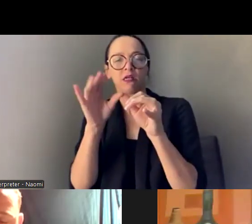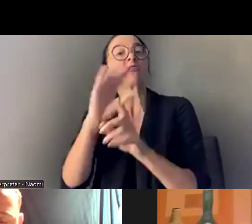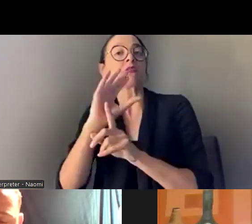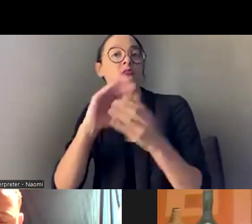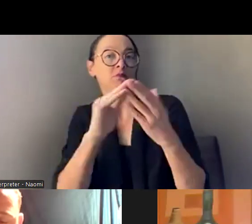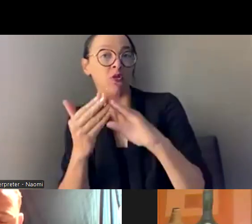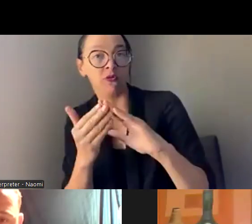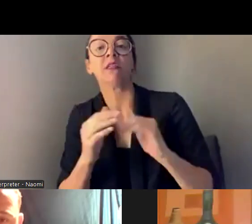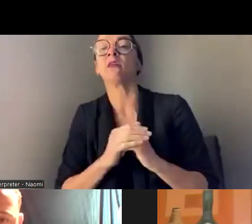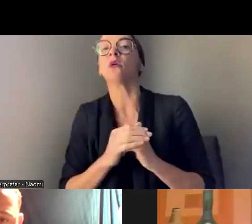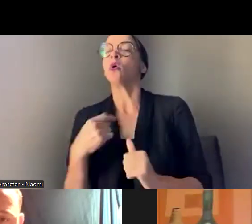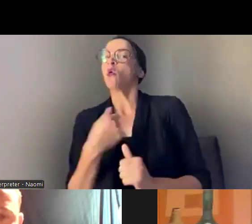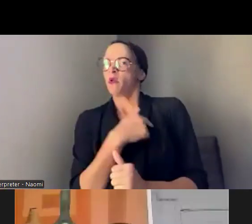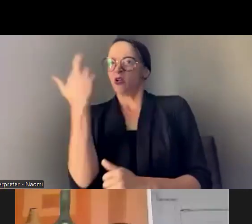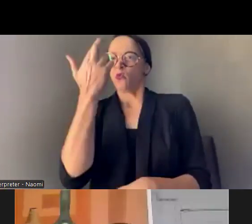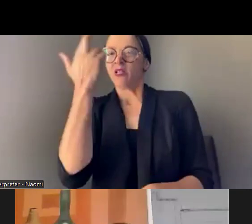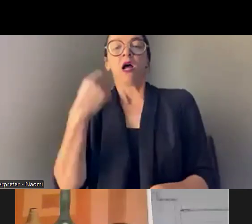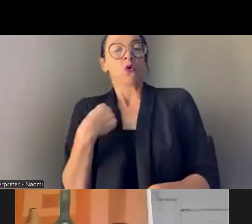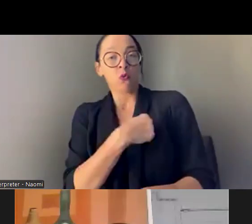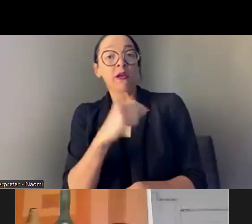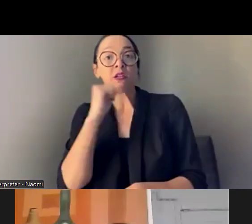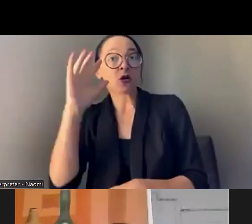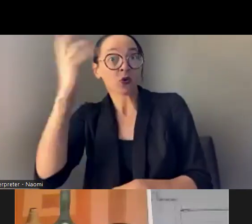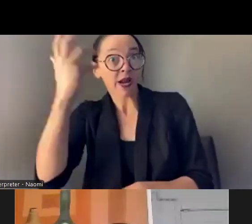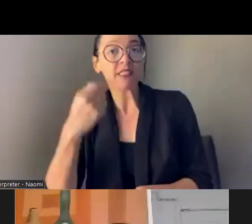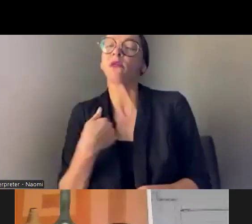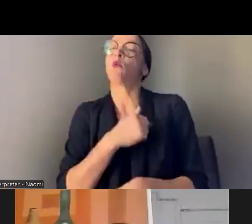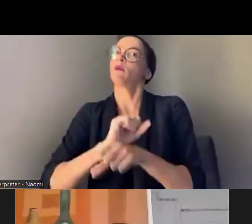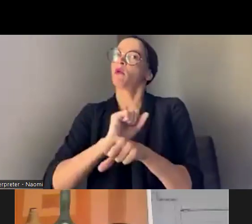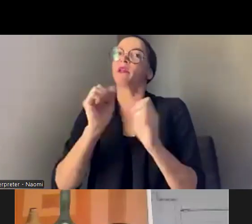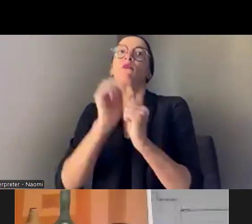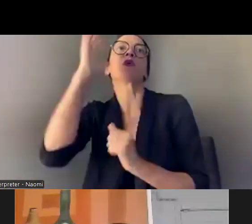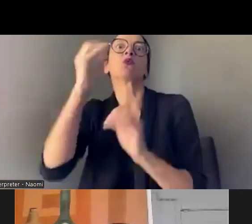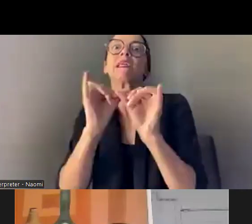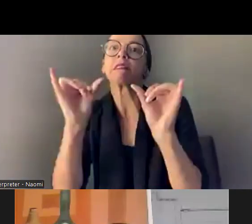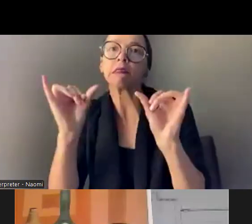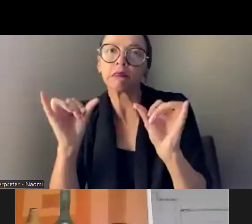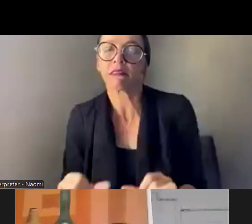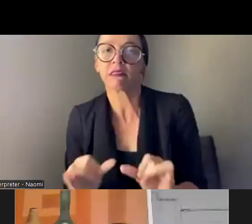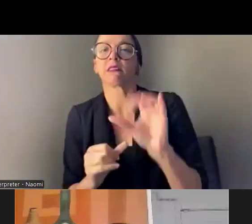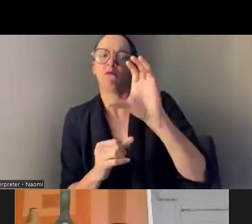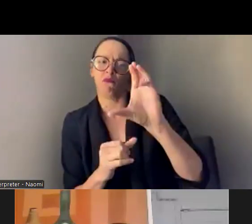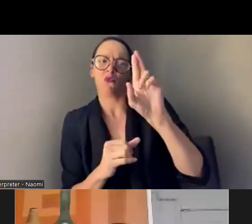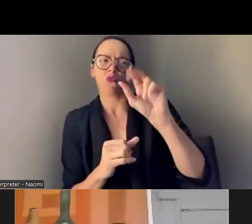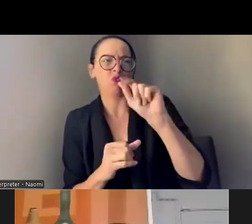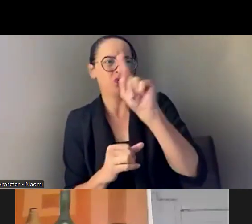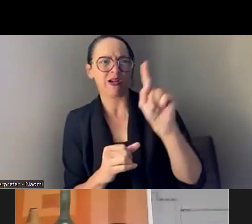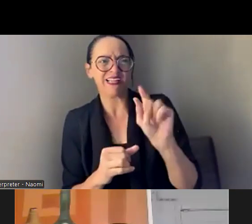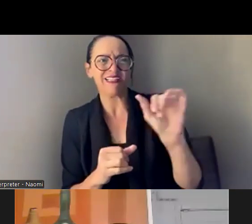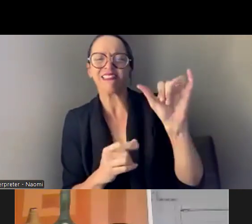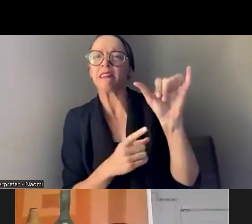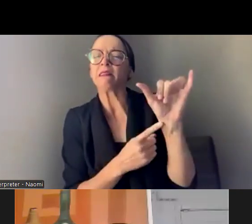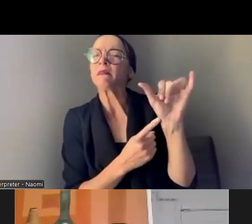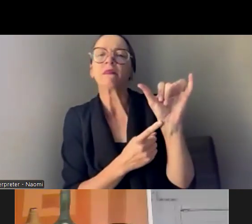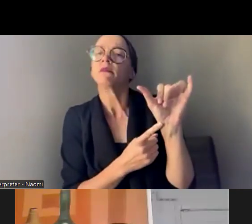so controversial within state government because, in behavioral health, you're using crazy, and people were thinking it